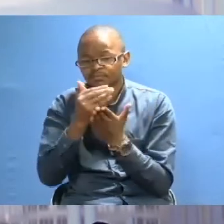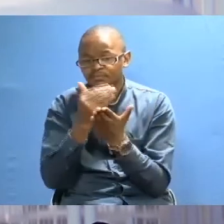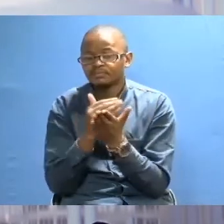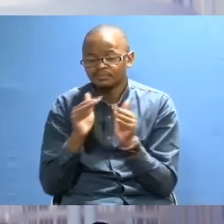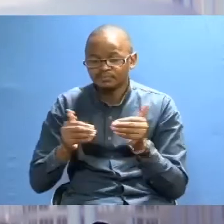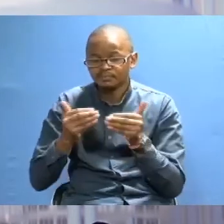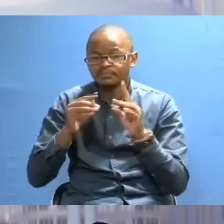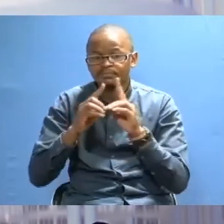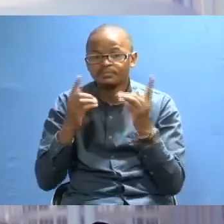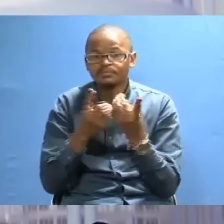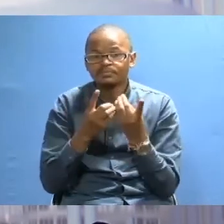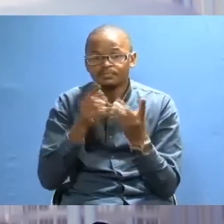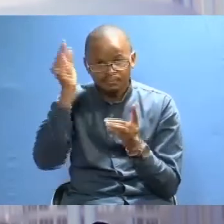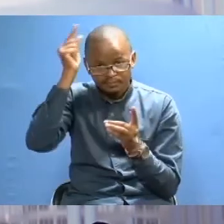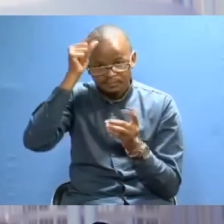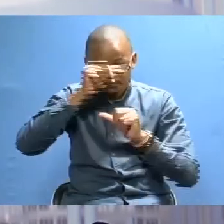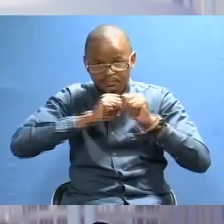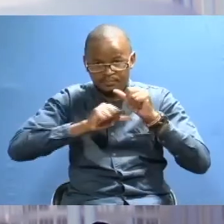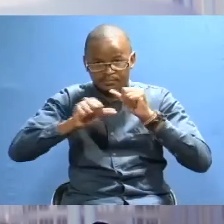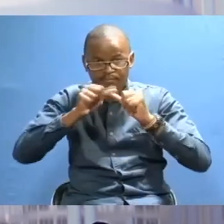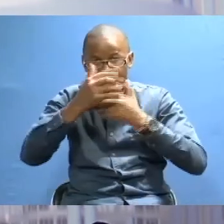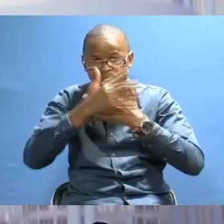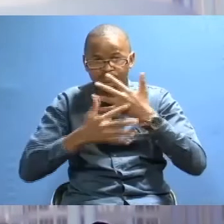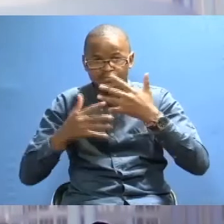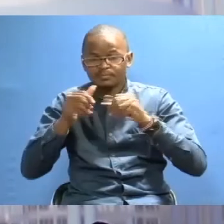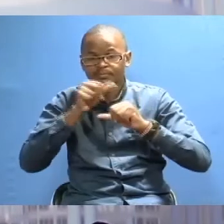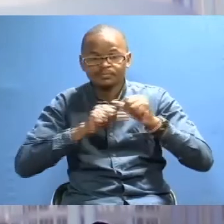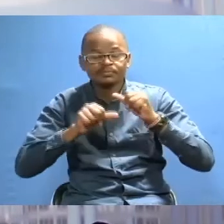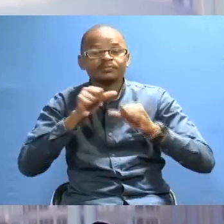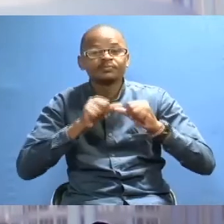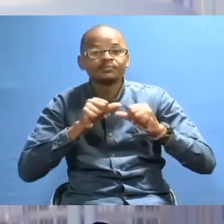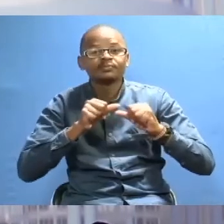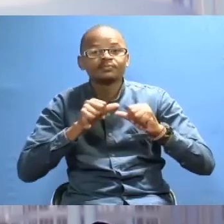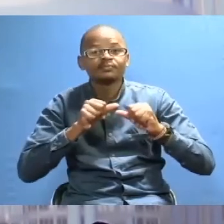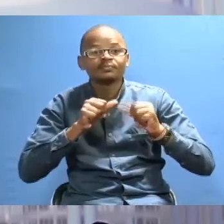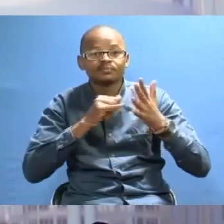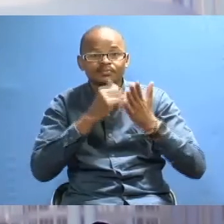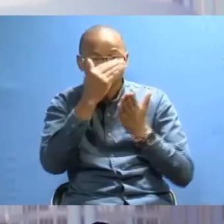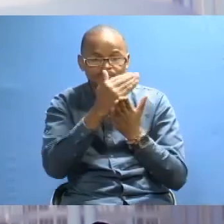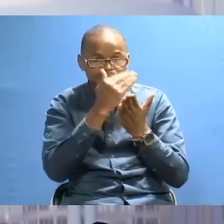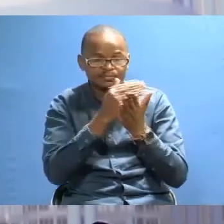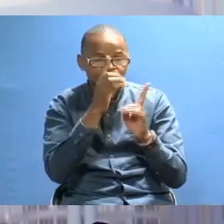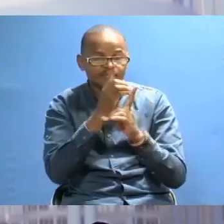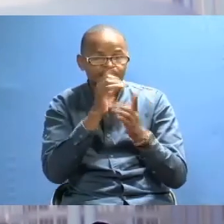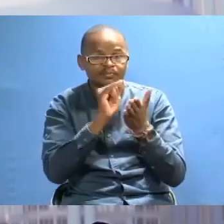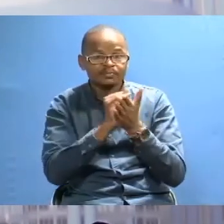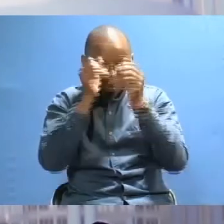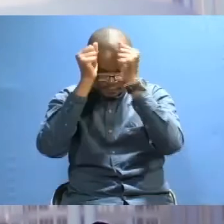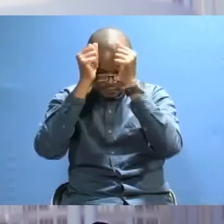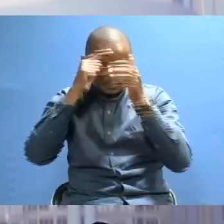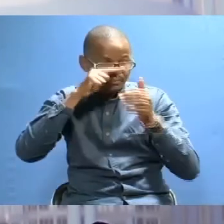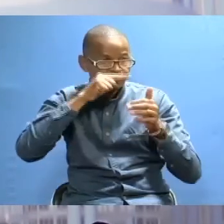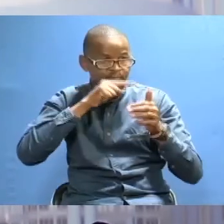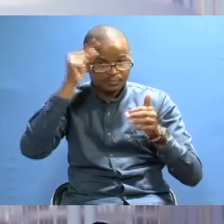program offered in the department is Bachelor of Science Computer Science. It's a program designed so that the